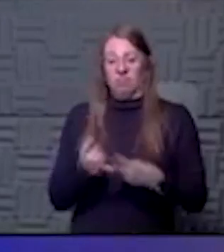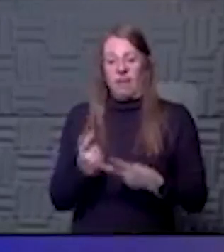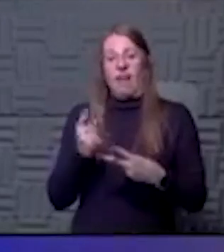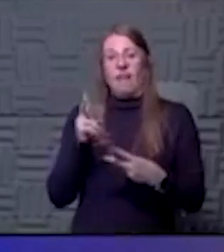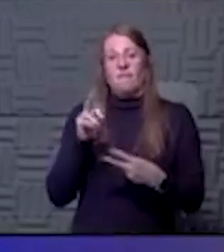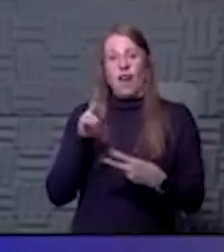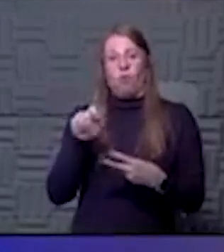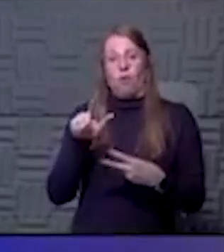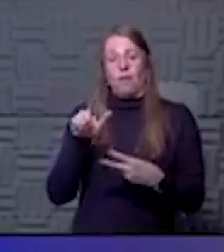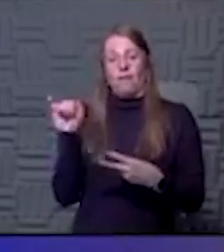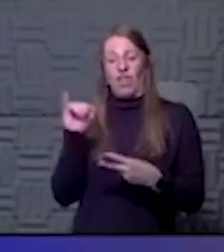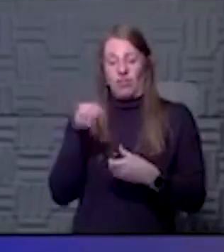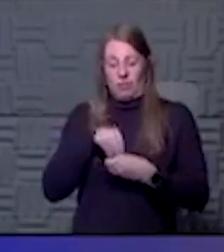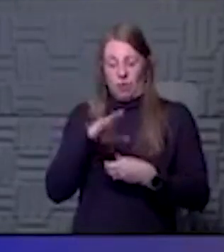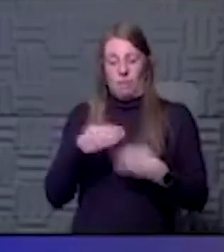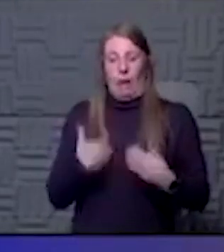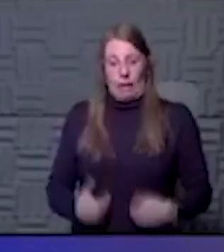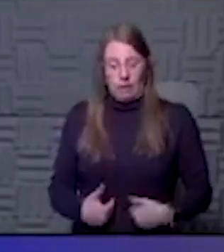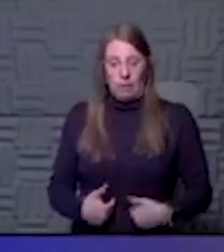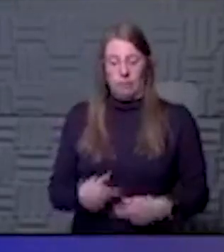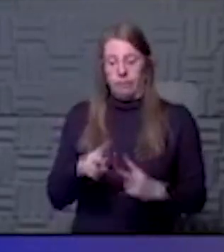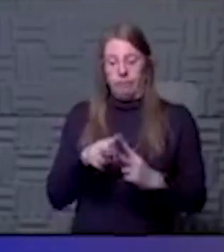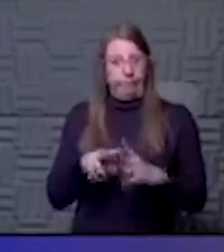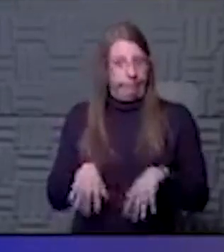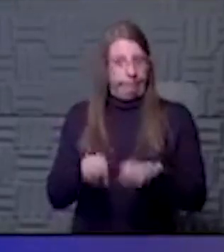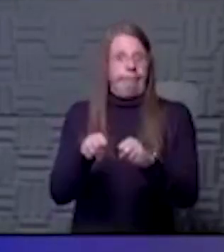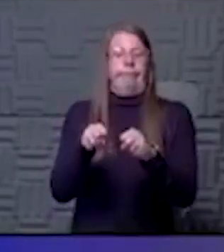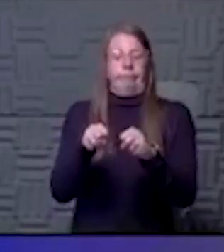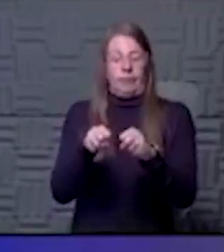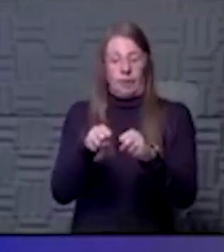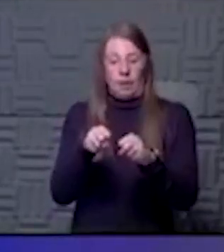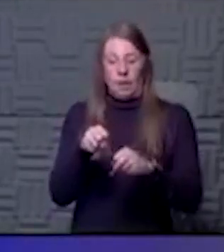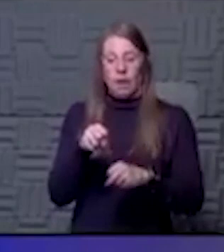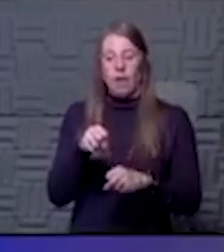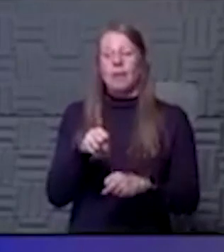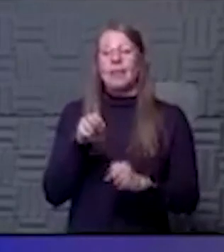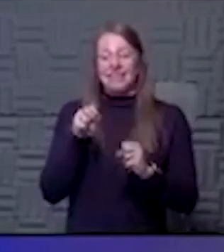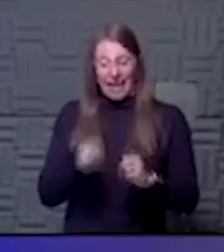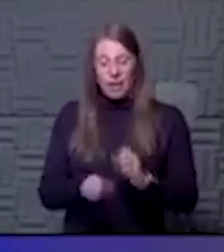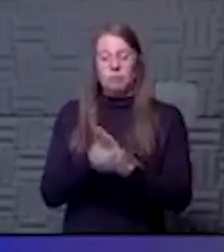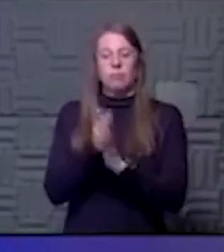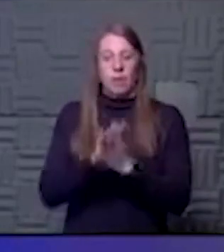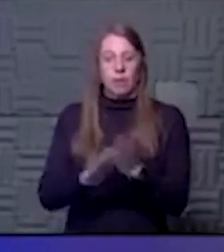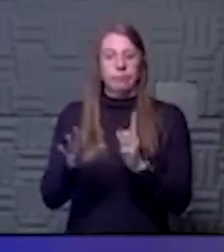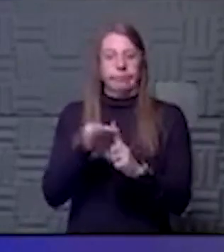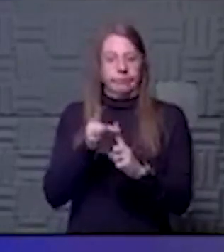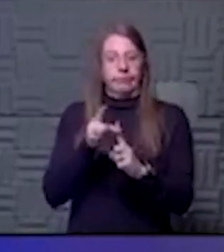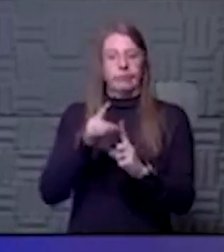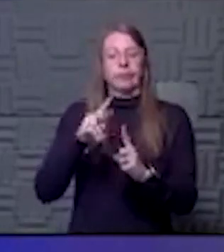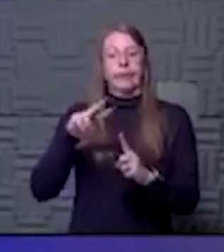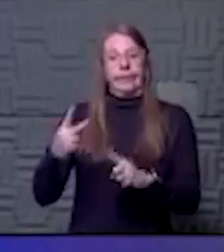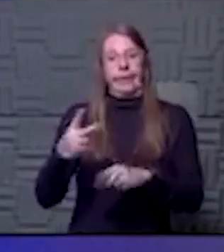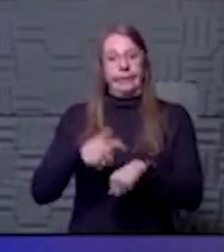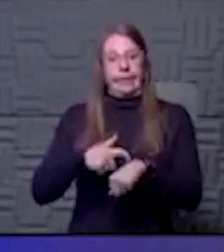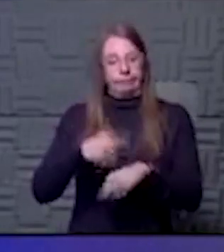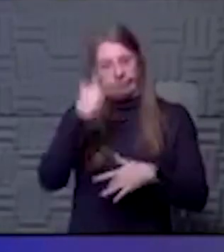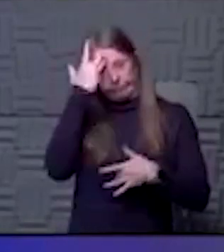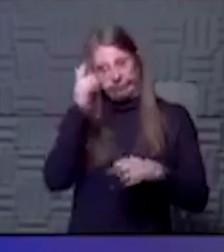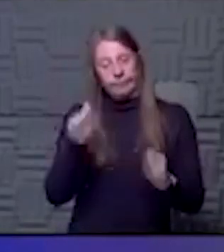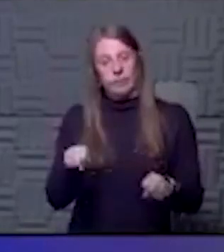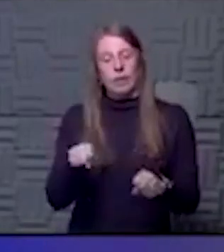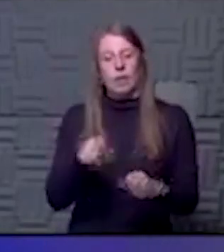So all of that comes into play. So yes, you can get reinfected. We have seen more and more reports of that. Some